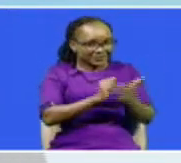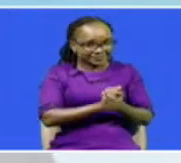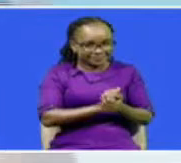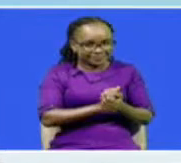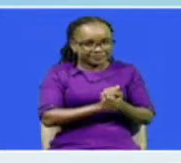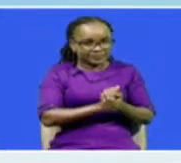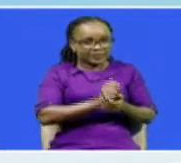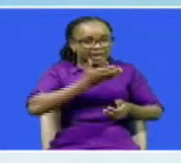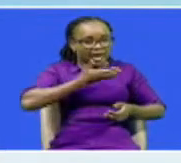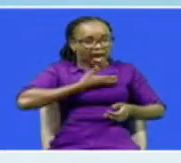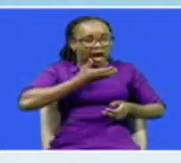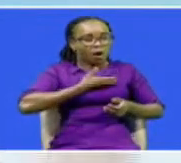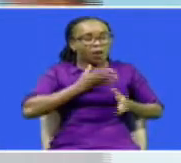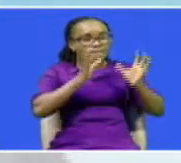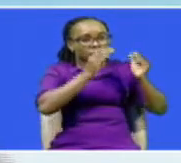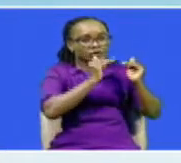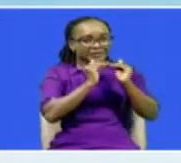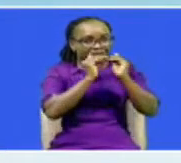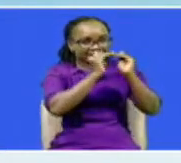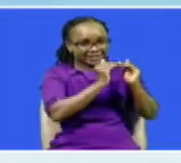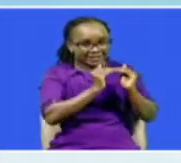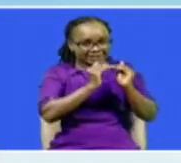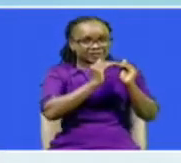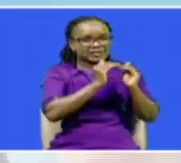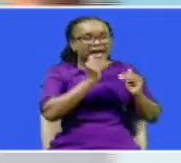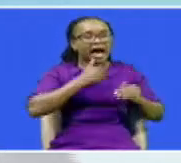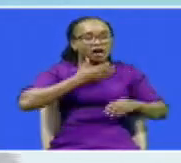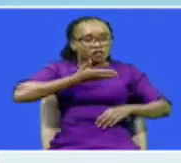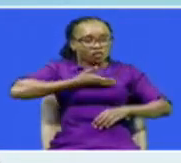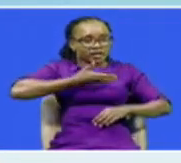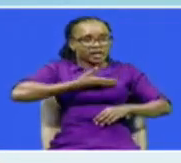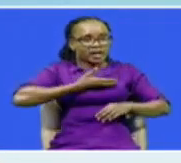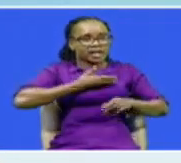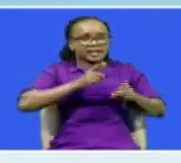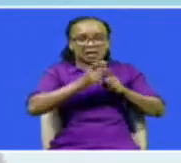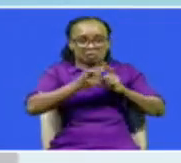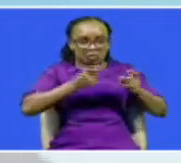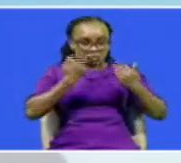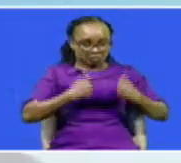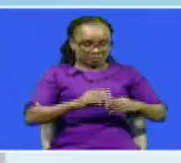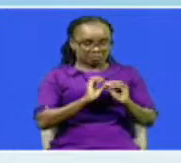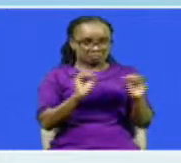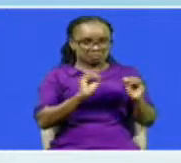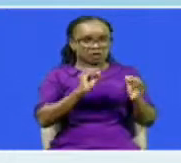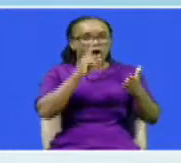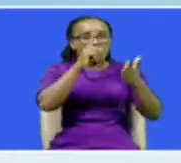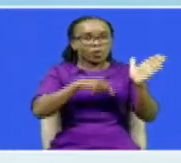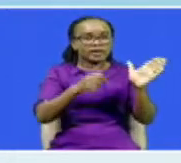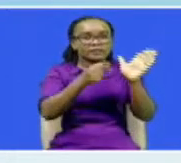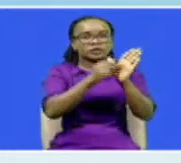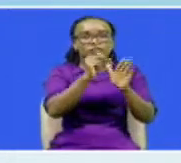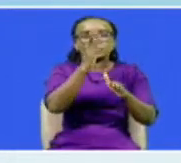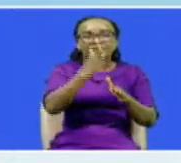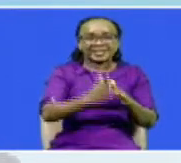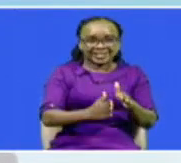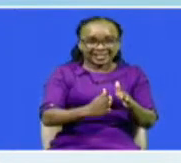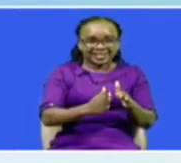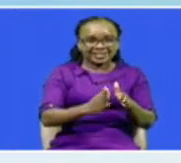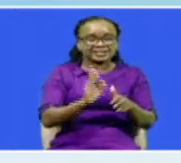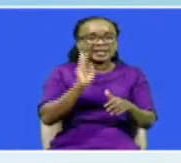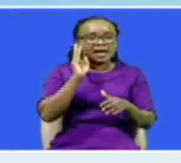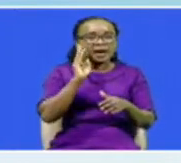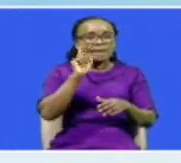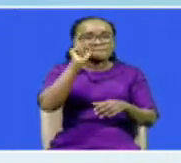that our party is democratic, I have a mind of my own, and it does not control me. Mm-hmm. So what you're trying to show Kenyans is that you shouldn't